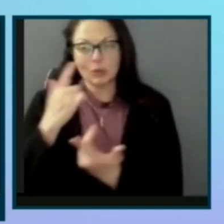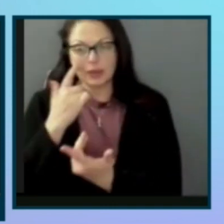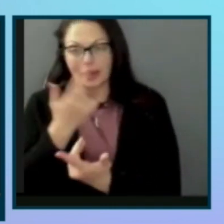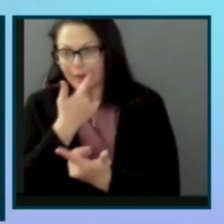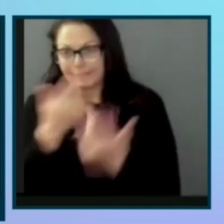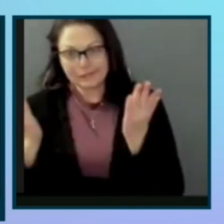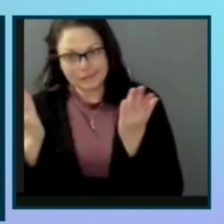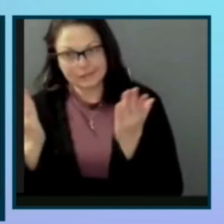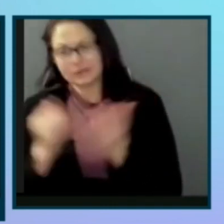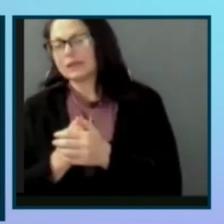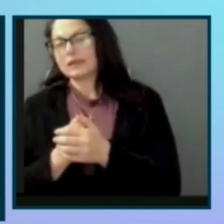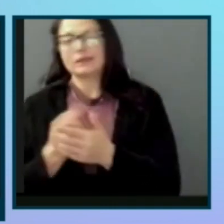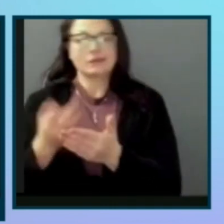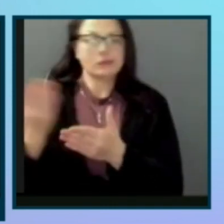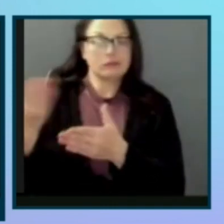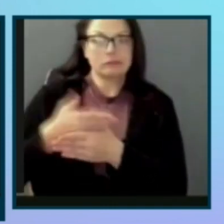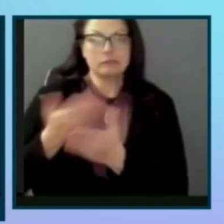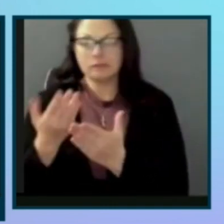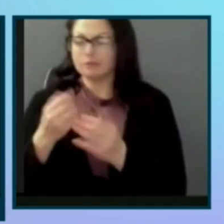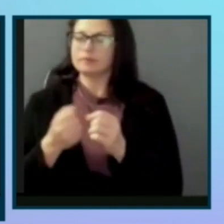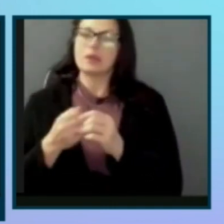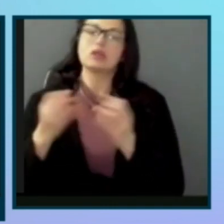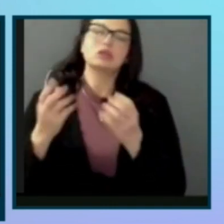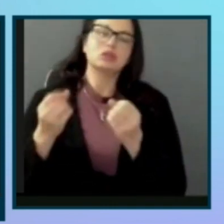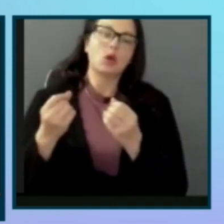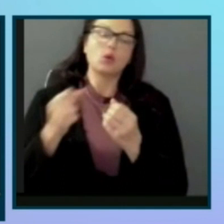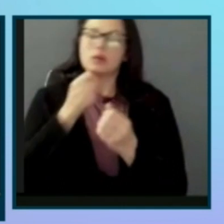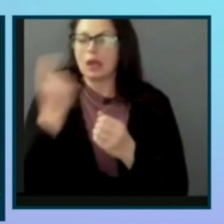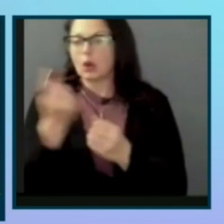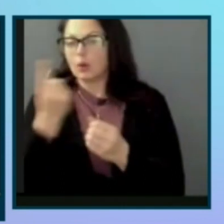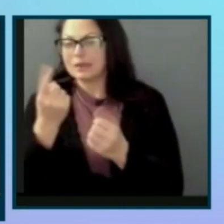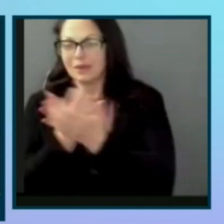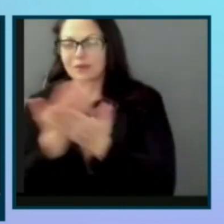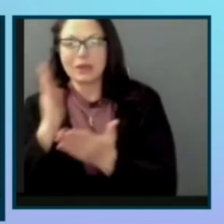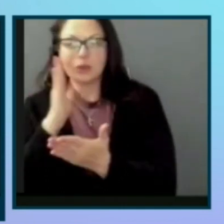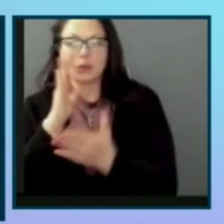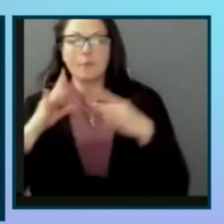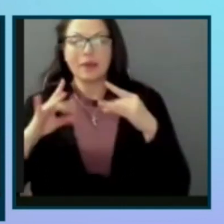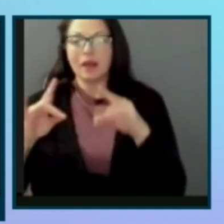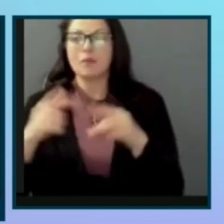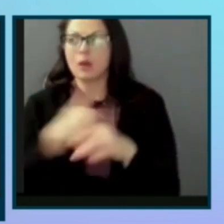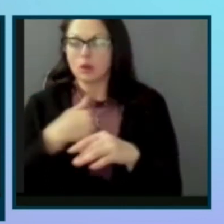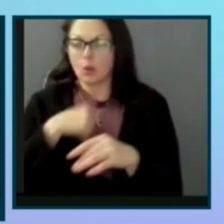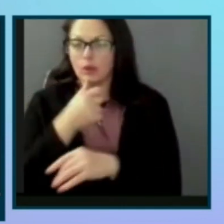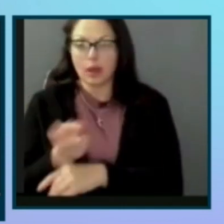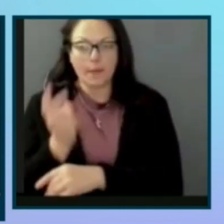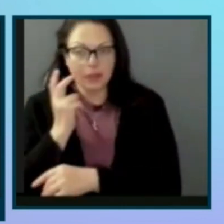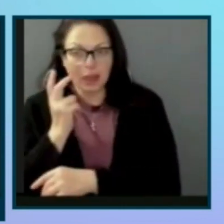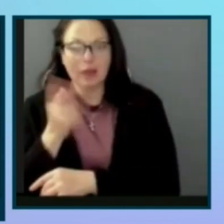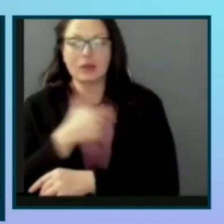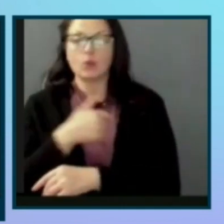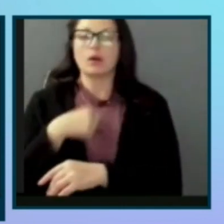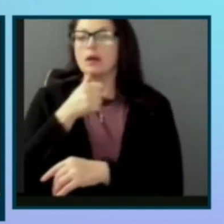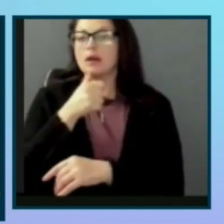there are always going to be nuances that we don't pick up on because, we're not blind and we are not, primary screen reader